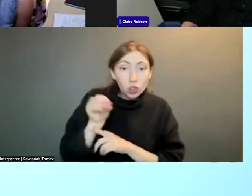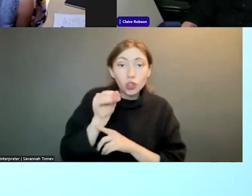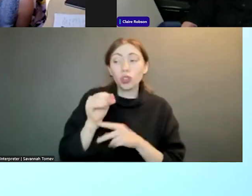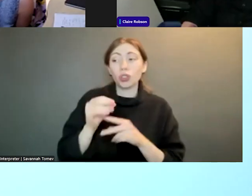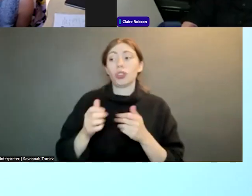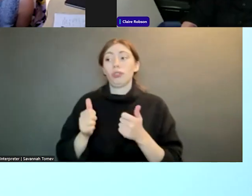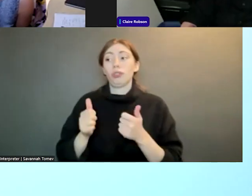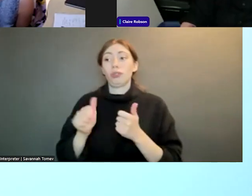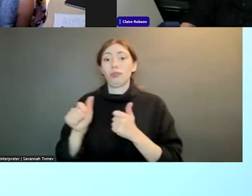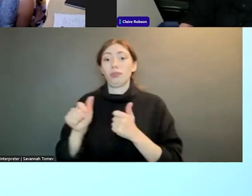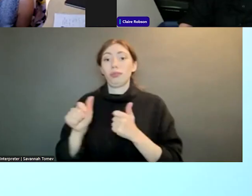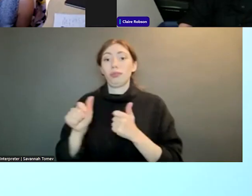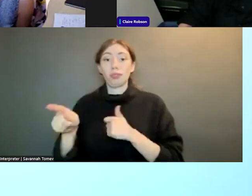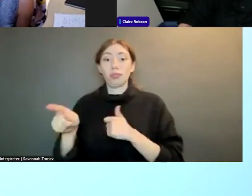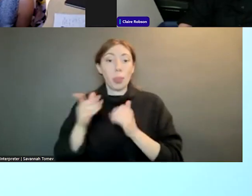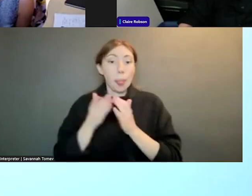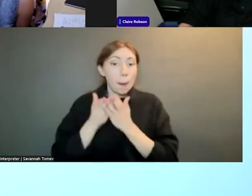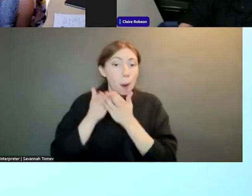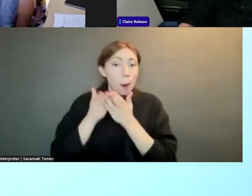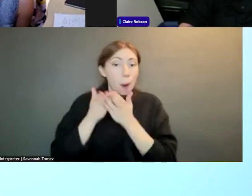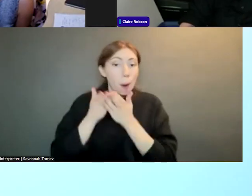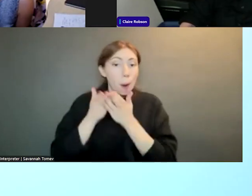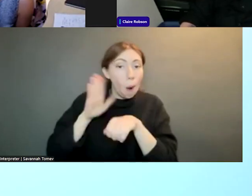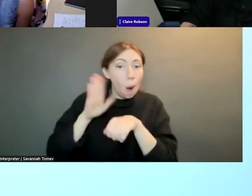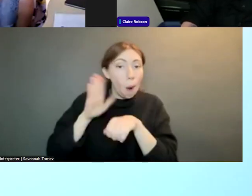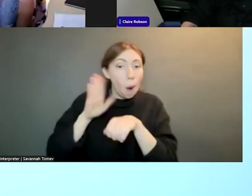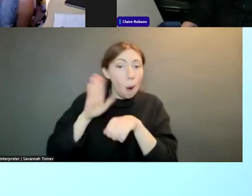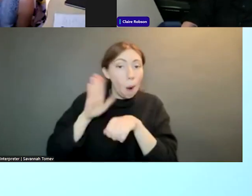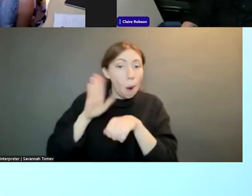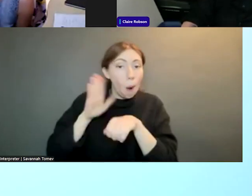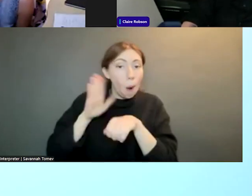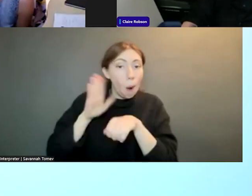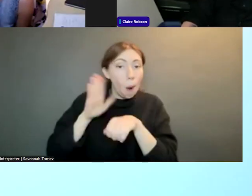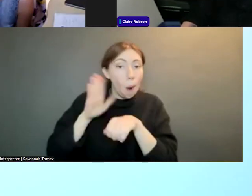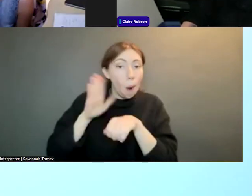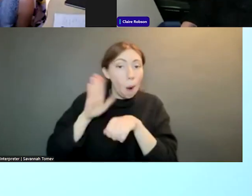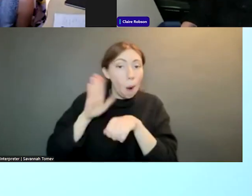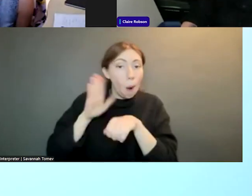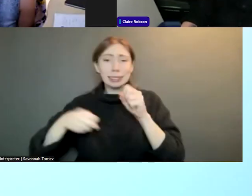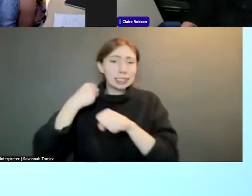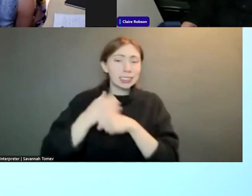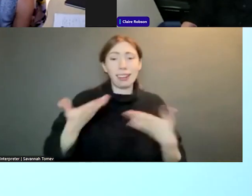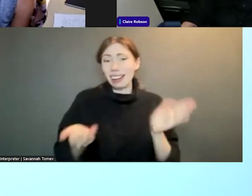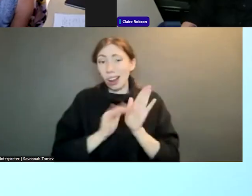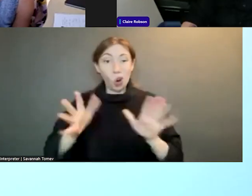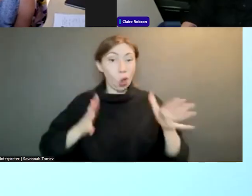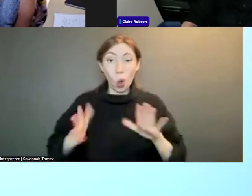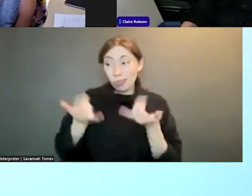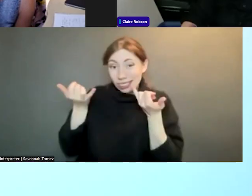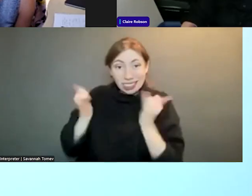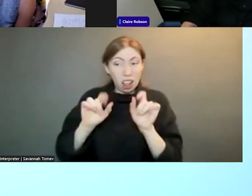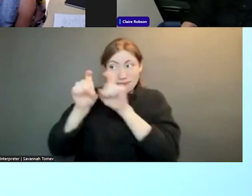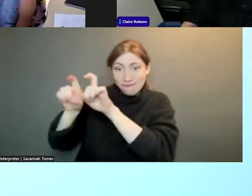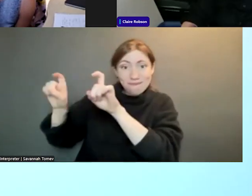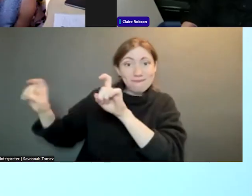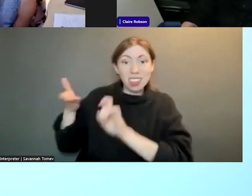partner over many decades. The wife's clothes were still hanging in the closet. The